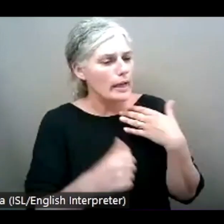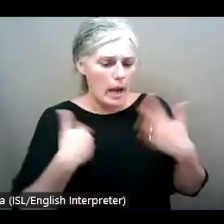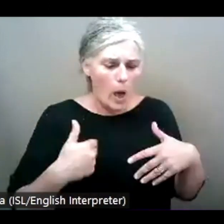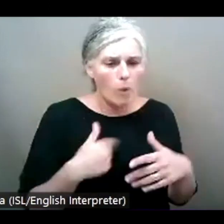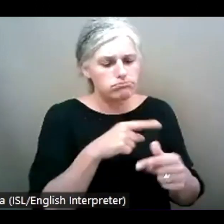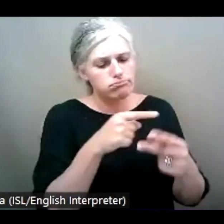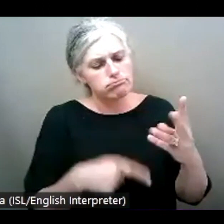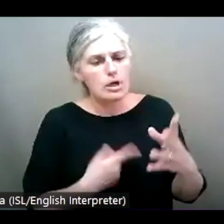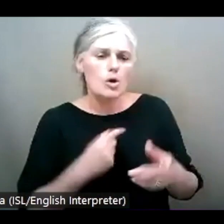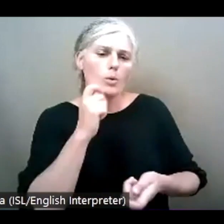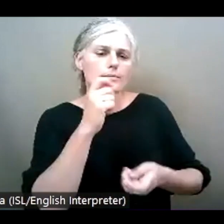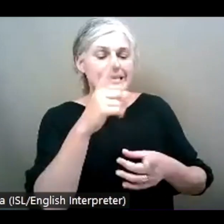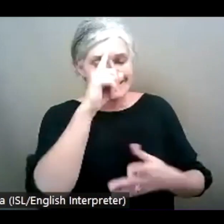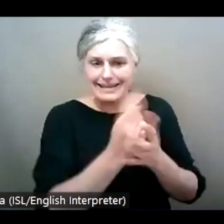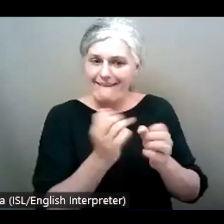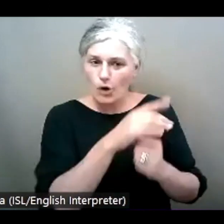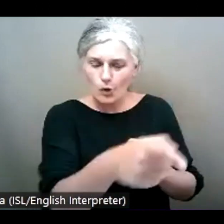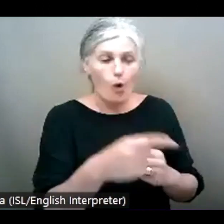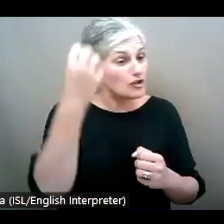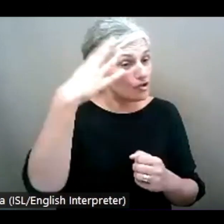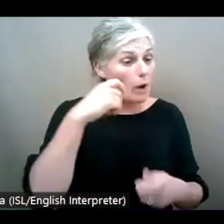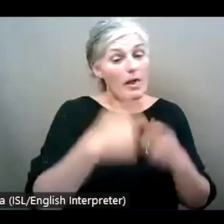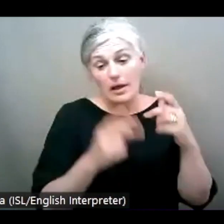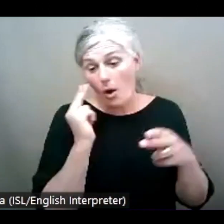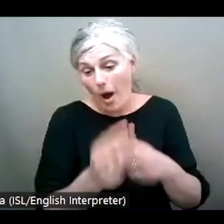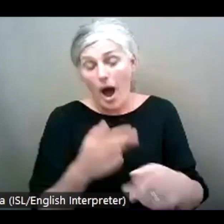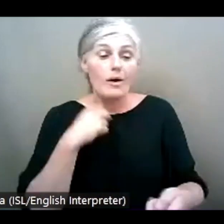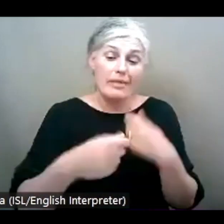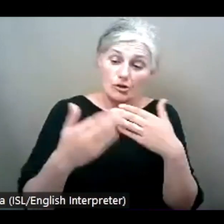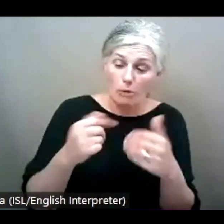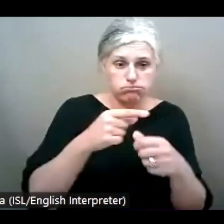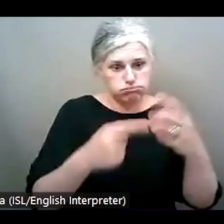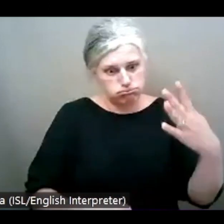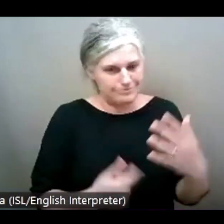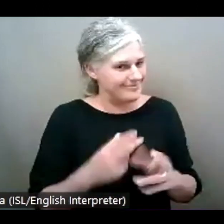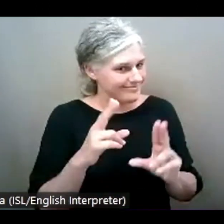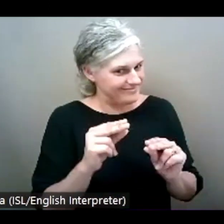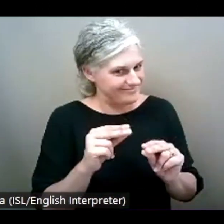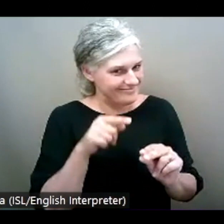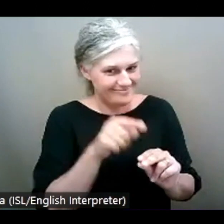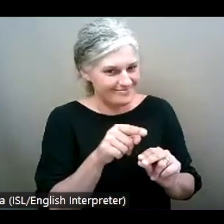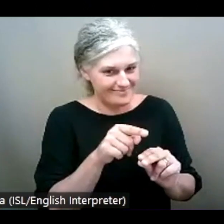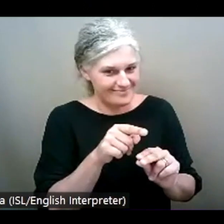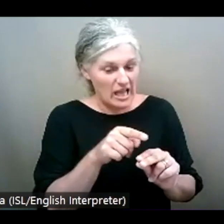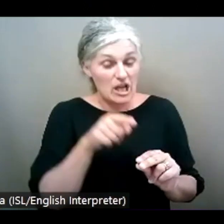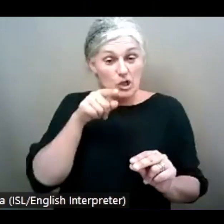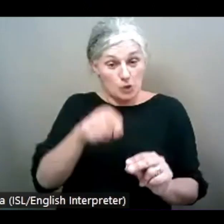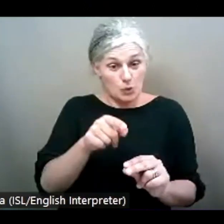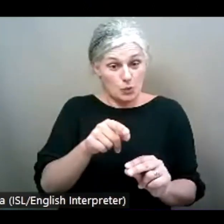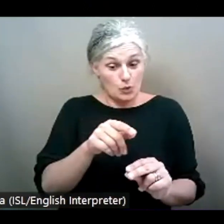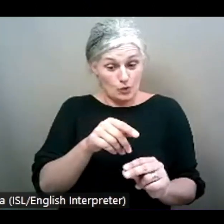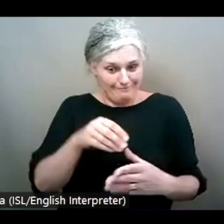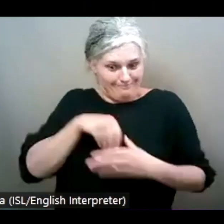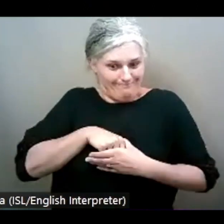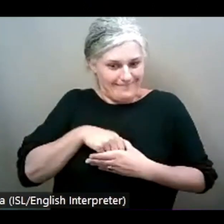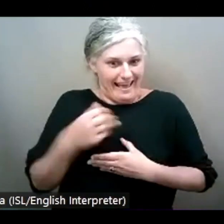you can have a shower, or when we're going to go out and do the shopping, or whatever it is. That you have it in you, and